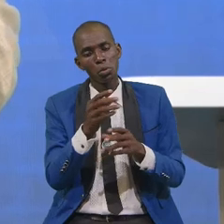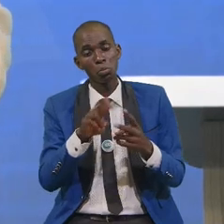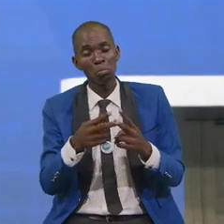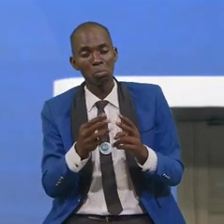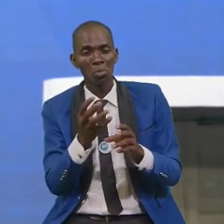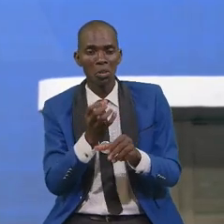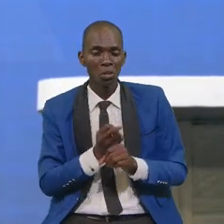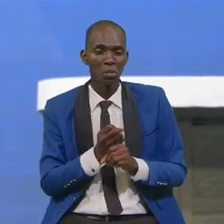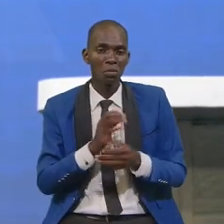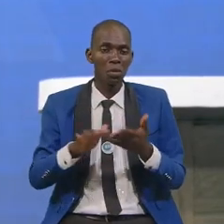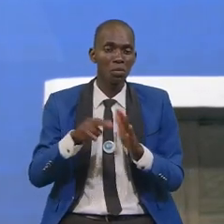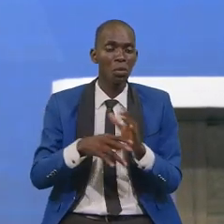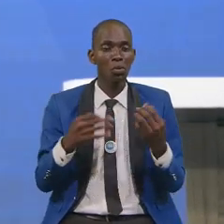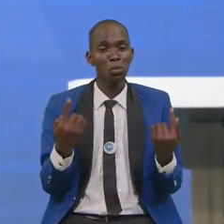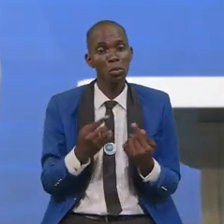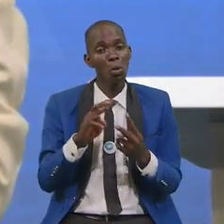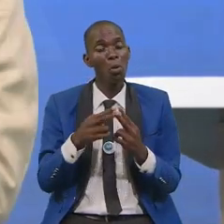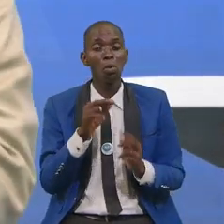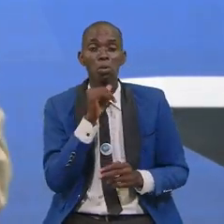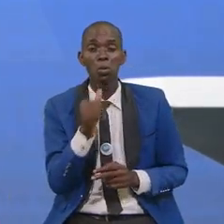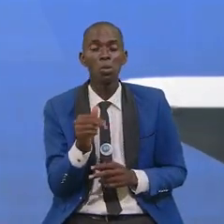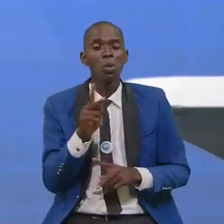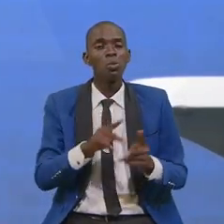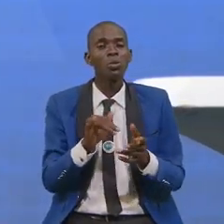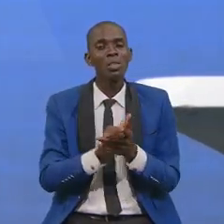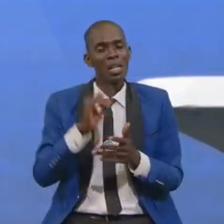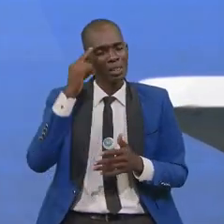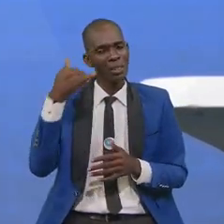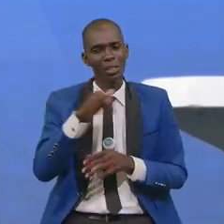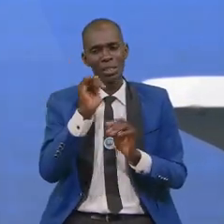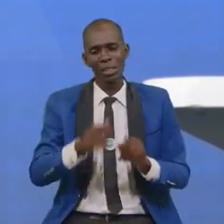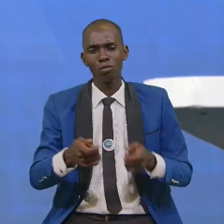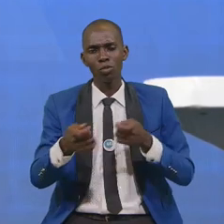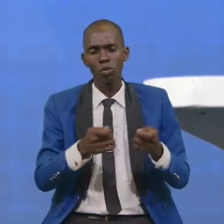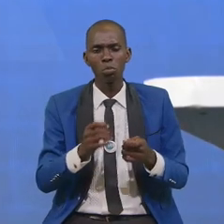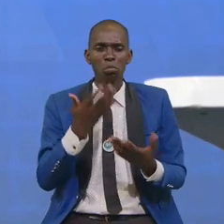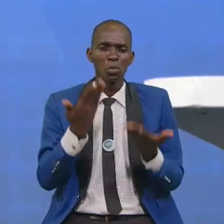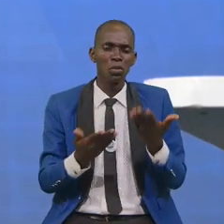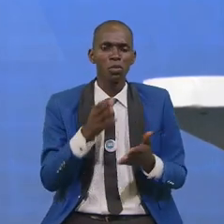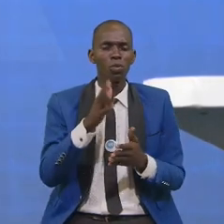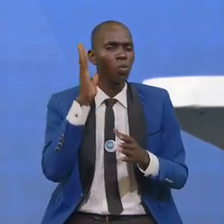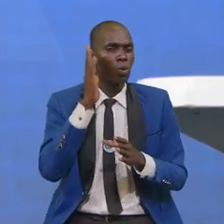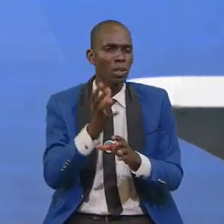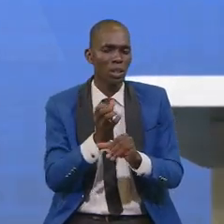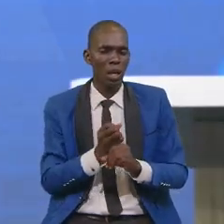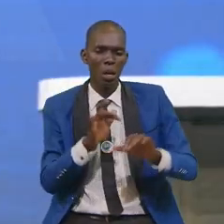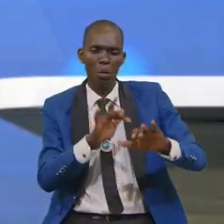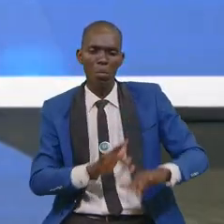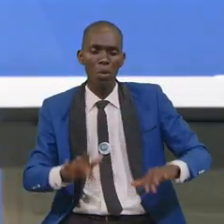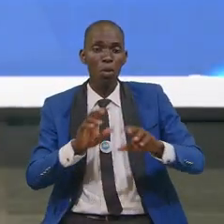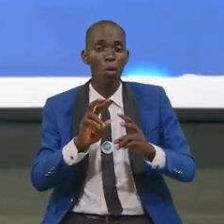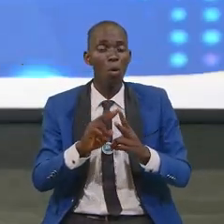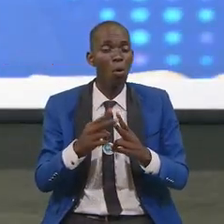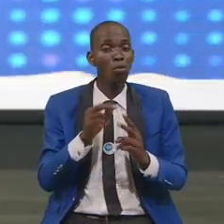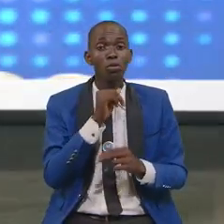are people that think they control whether you have mercy or not. No human